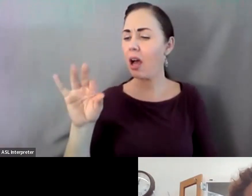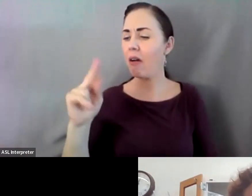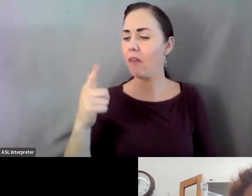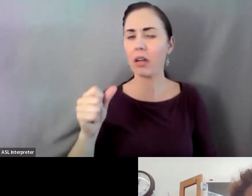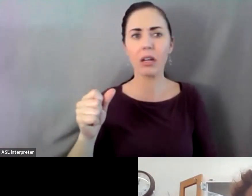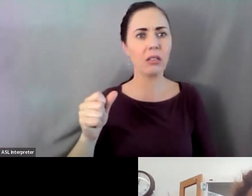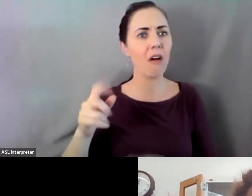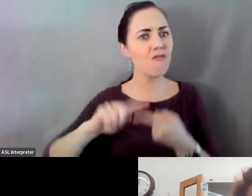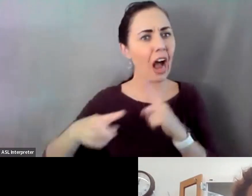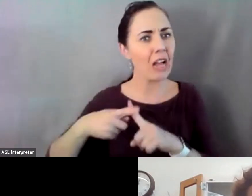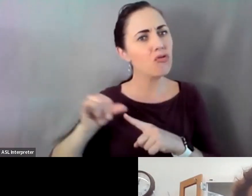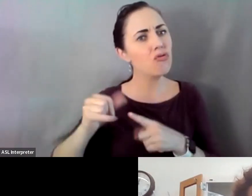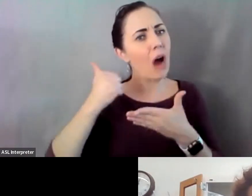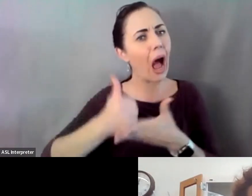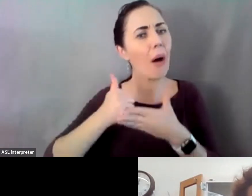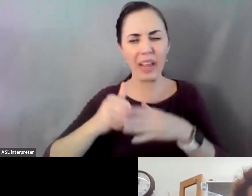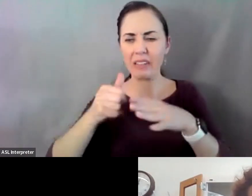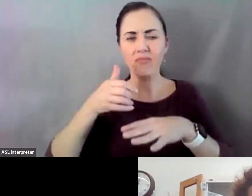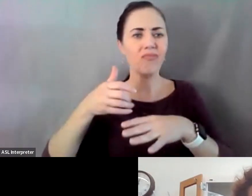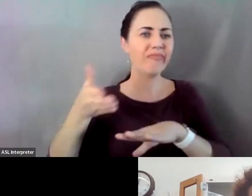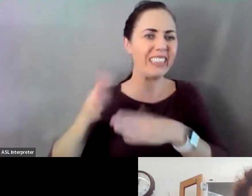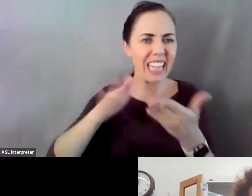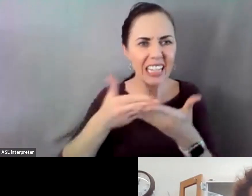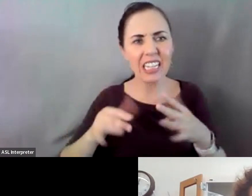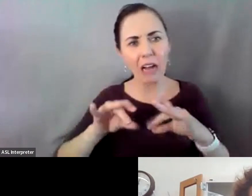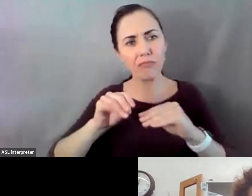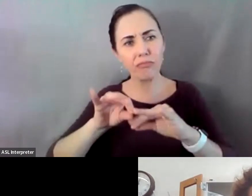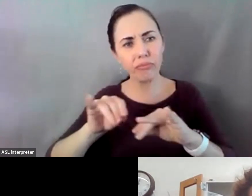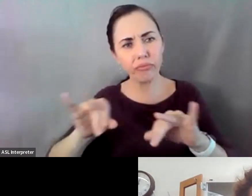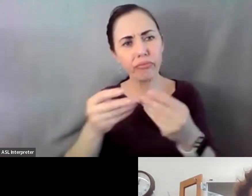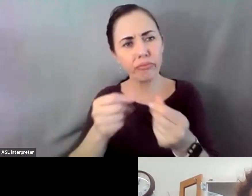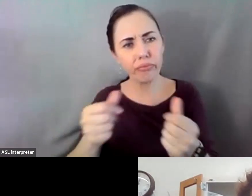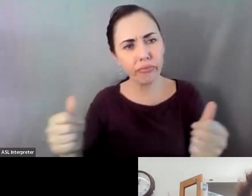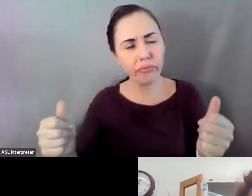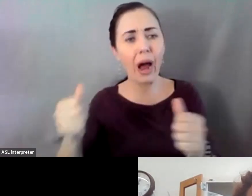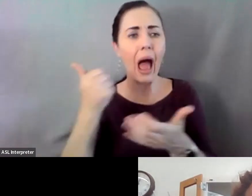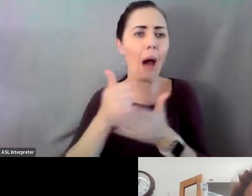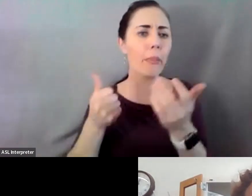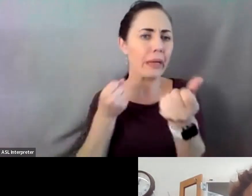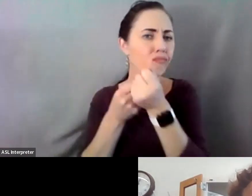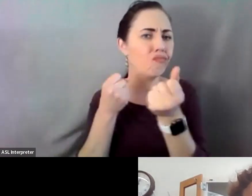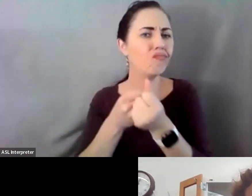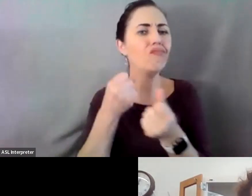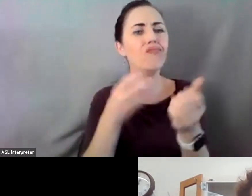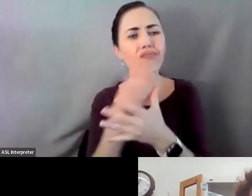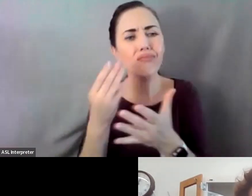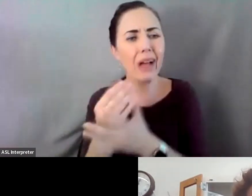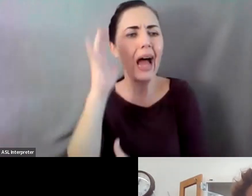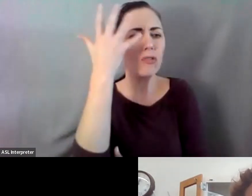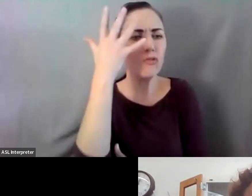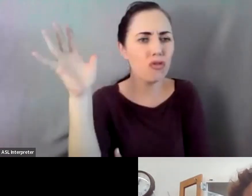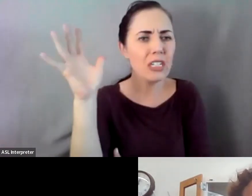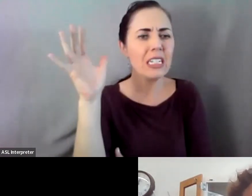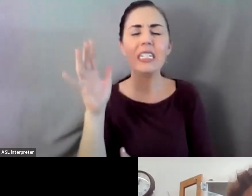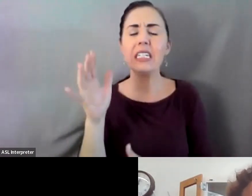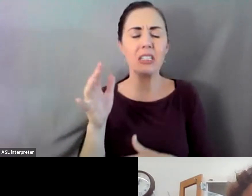helping plants and trees uptake nutrients and the things that they need to survive. All sorts of neat things come out of